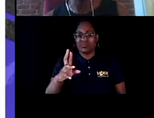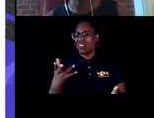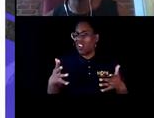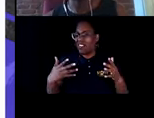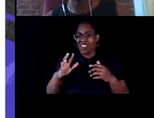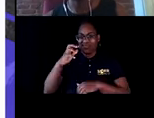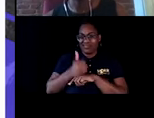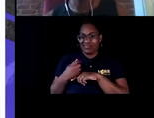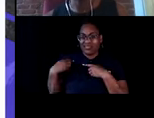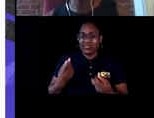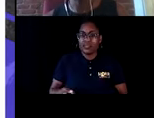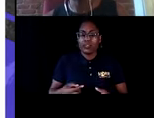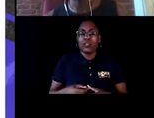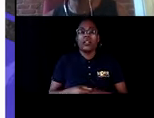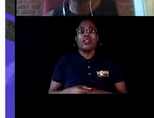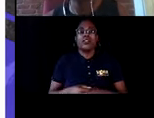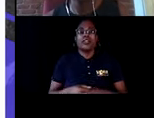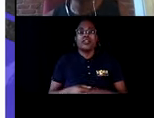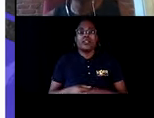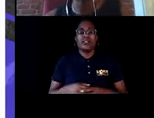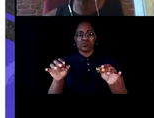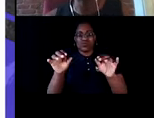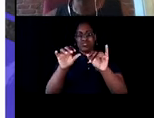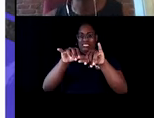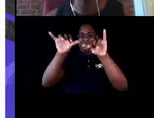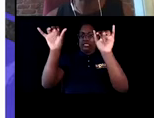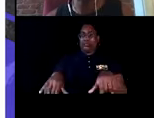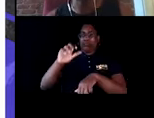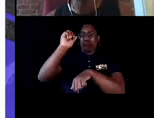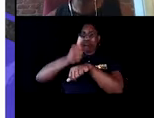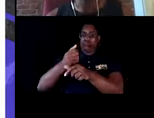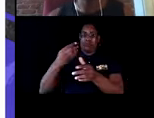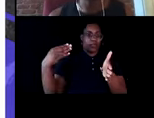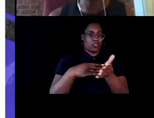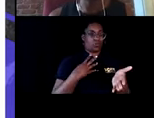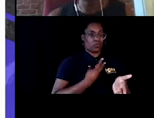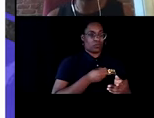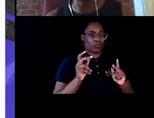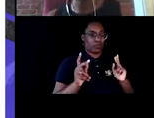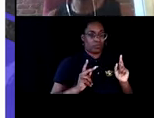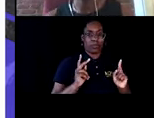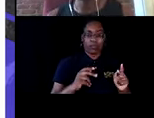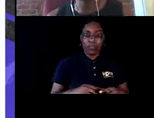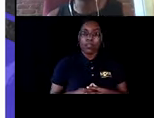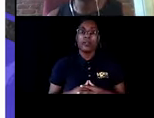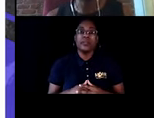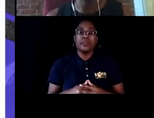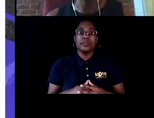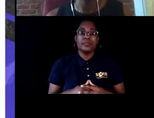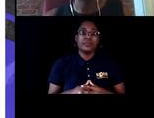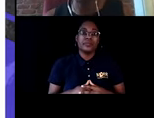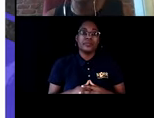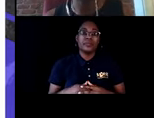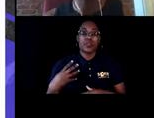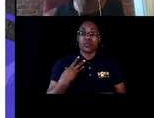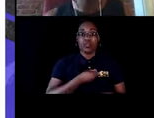failure. It is a structure. We have some statistics here that show us that in spite of transgender people getting supposedly